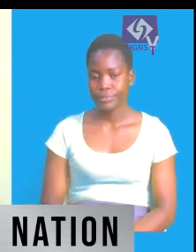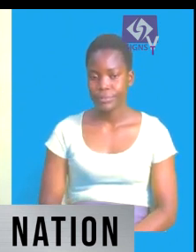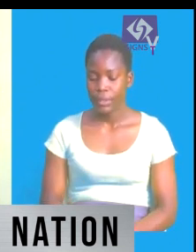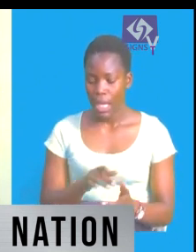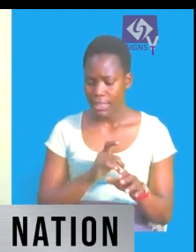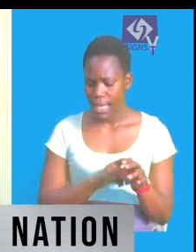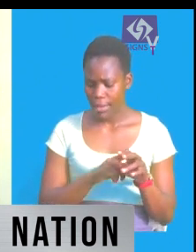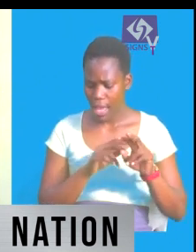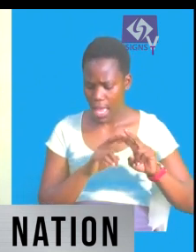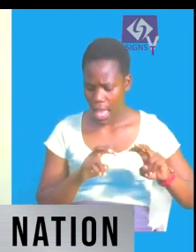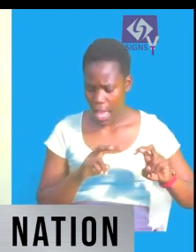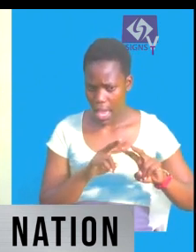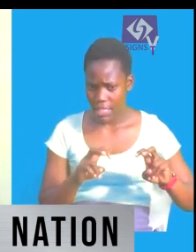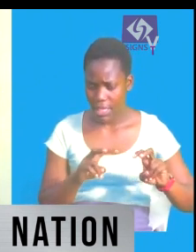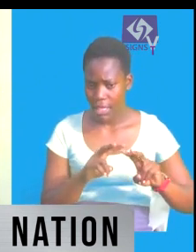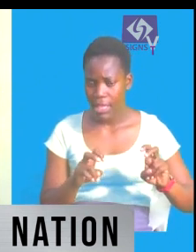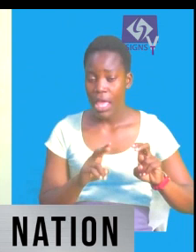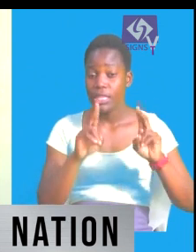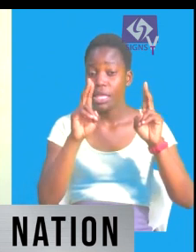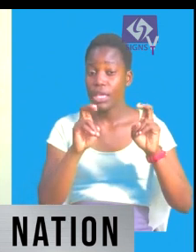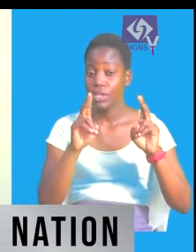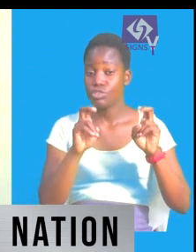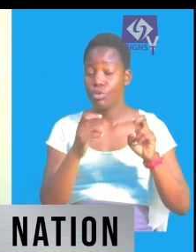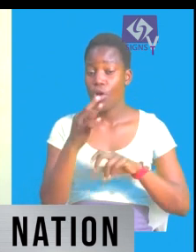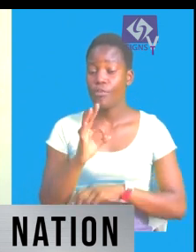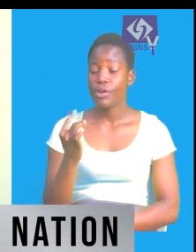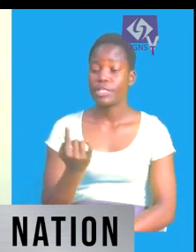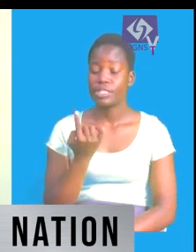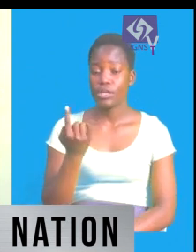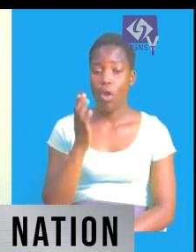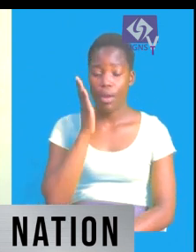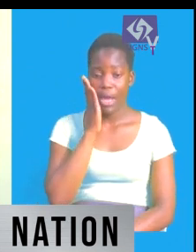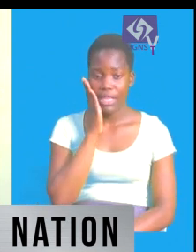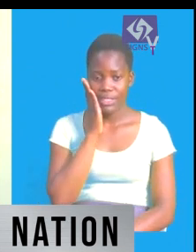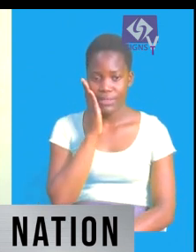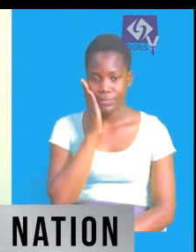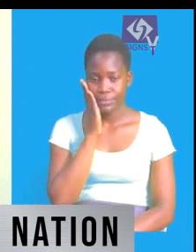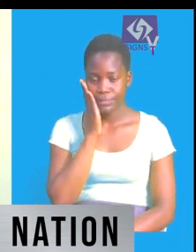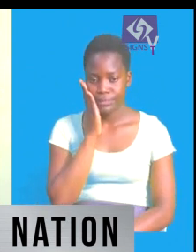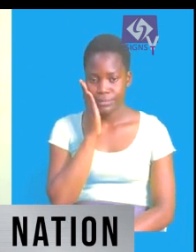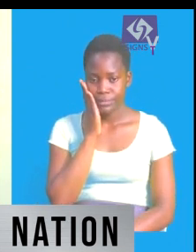When I analyze the issue of single mothers